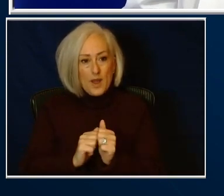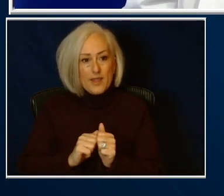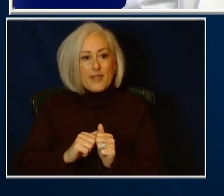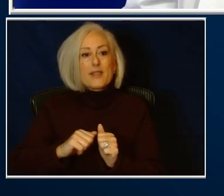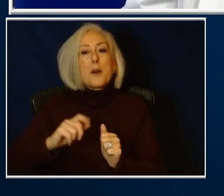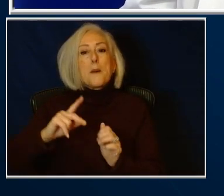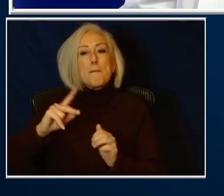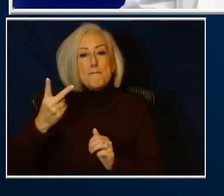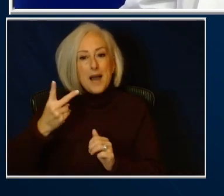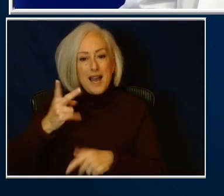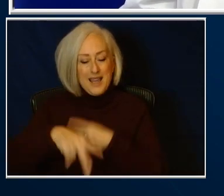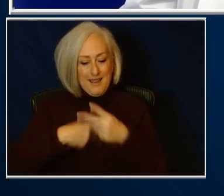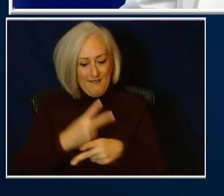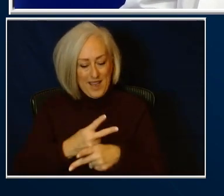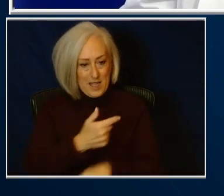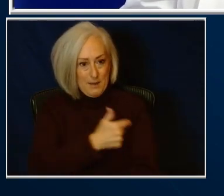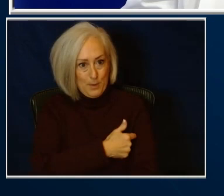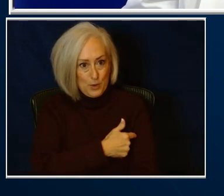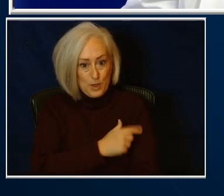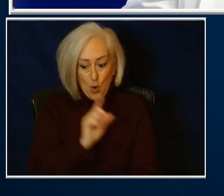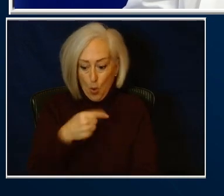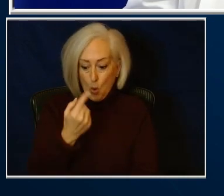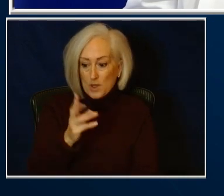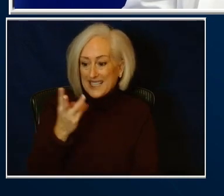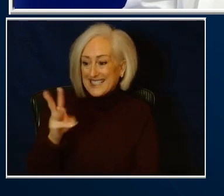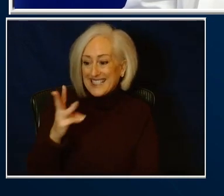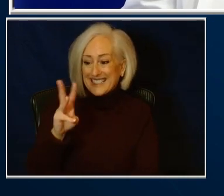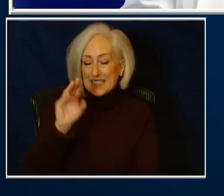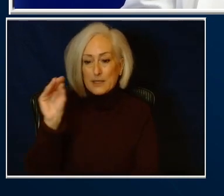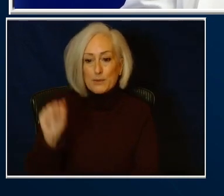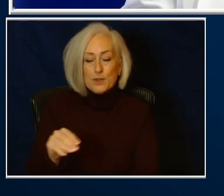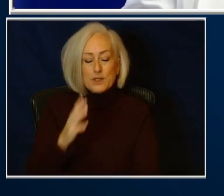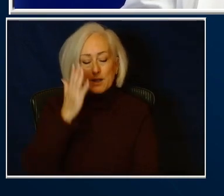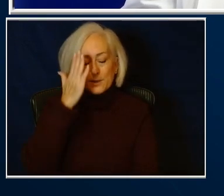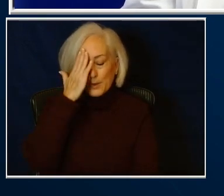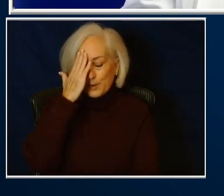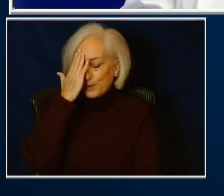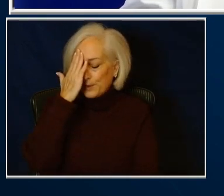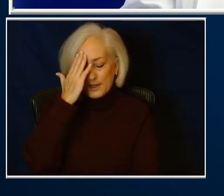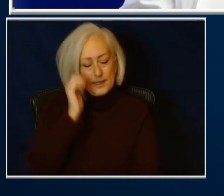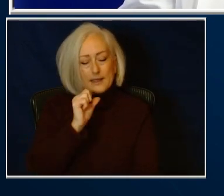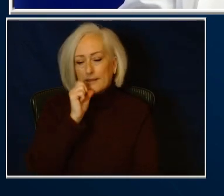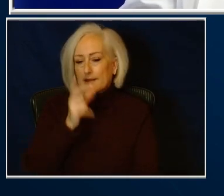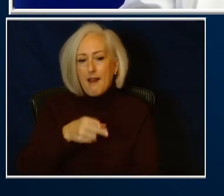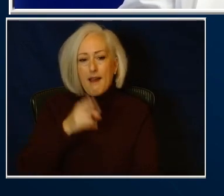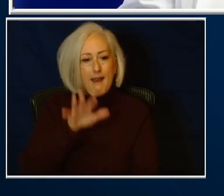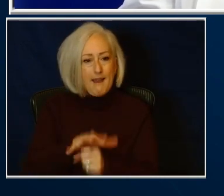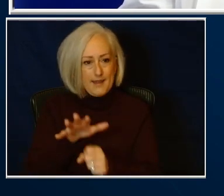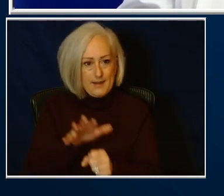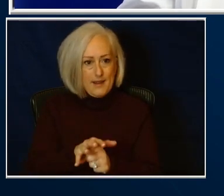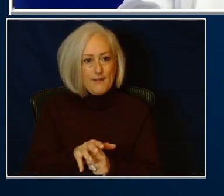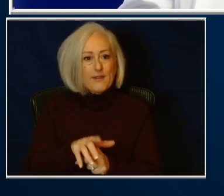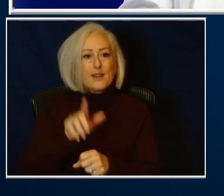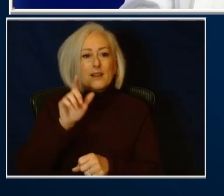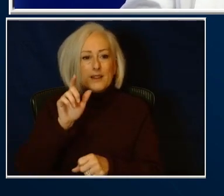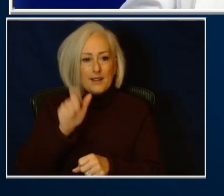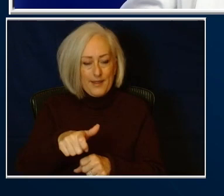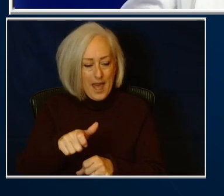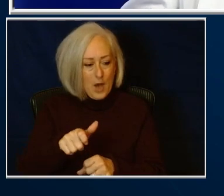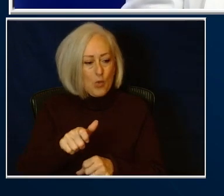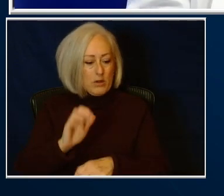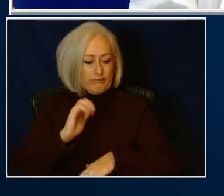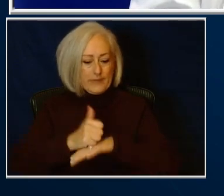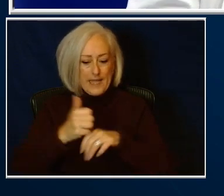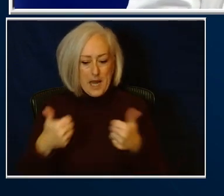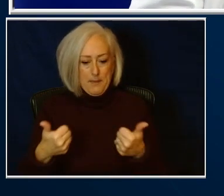the country. Yeah. That is not high enough, and that's going to set us up for a real challenge in healthcare delivery as these numbers rise,